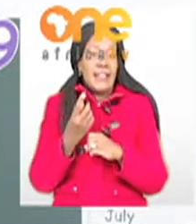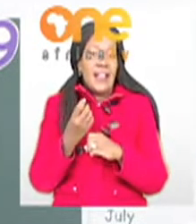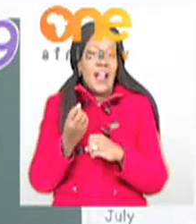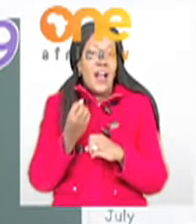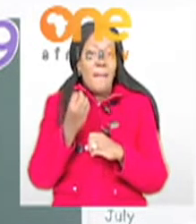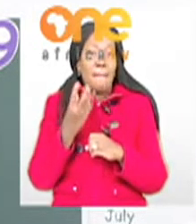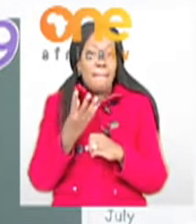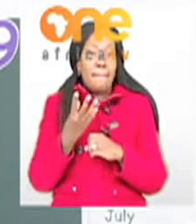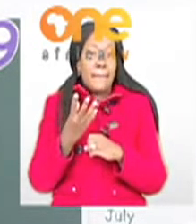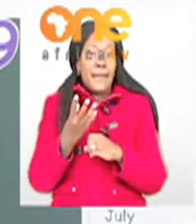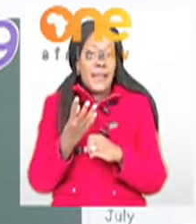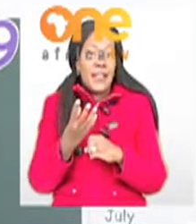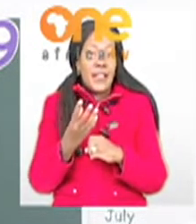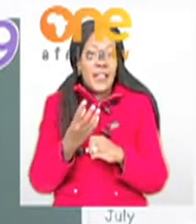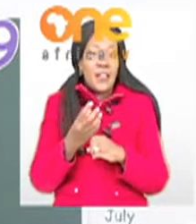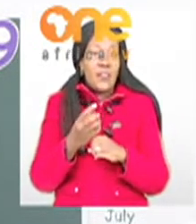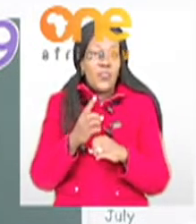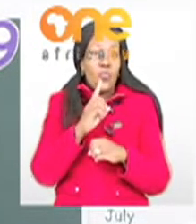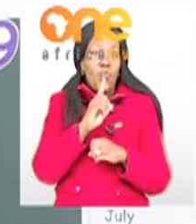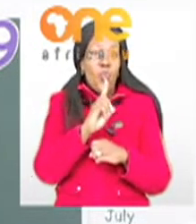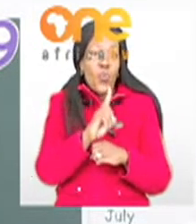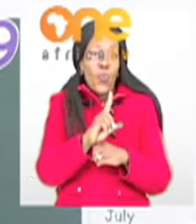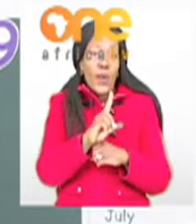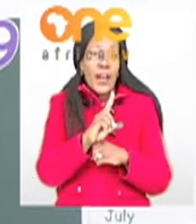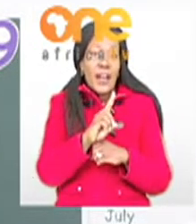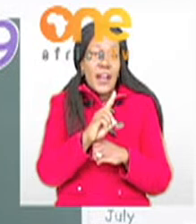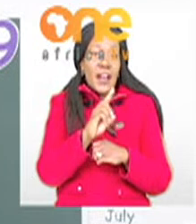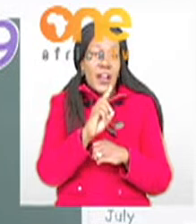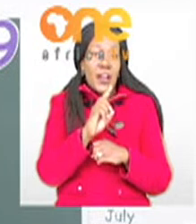farm. We have 1,